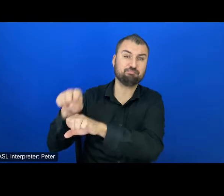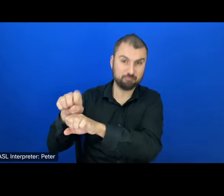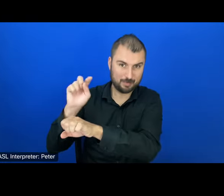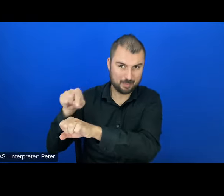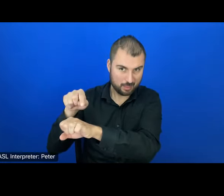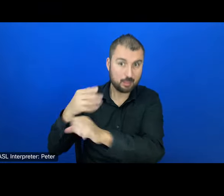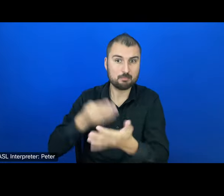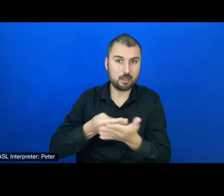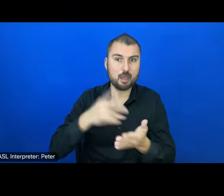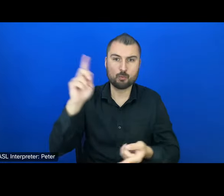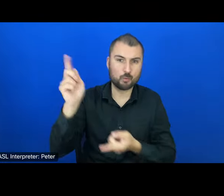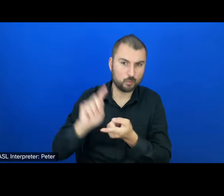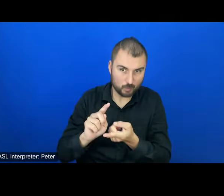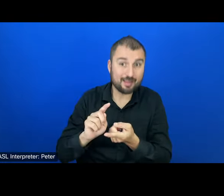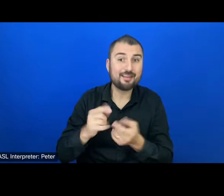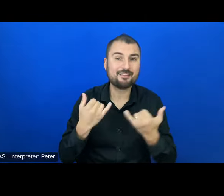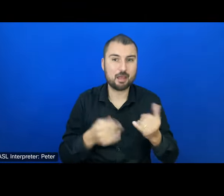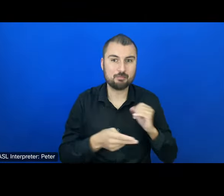that,